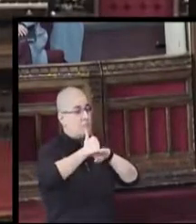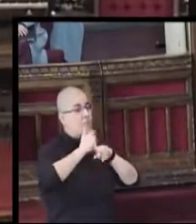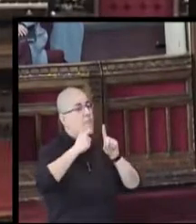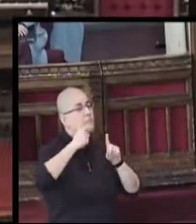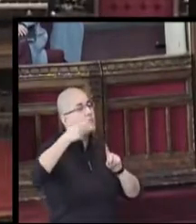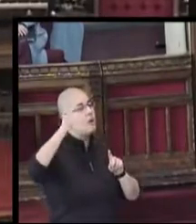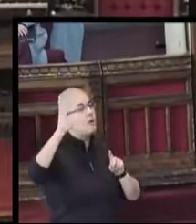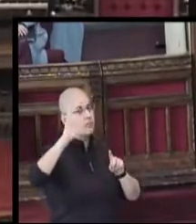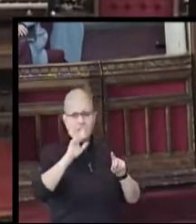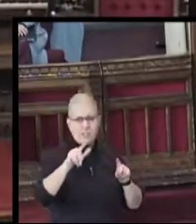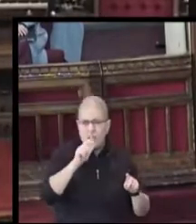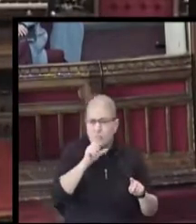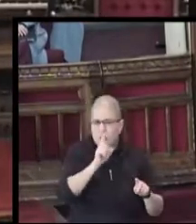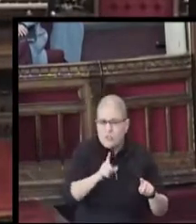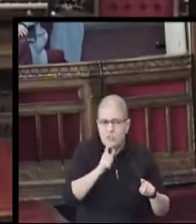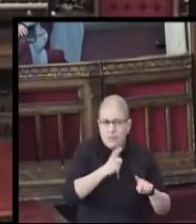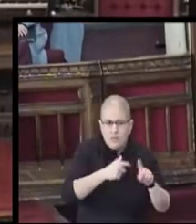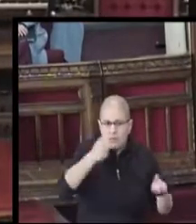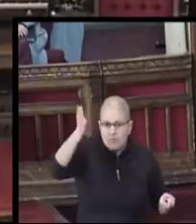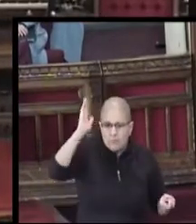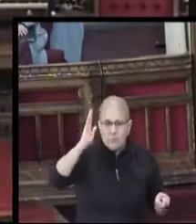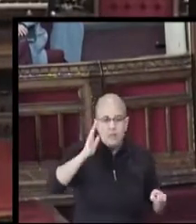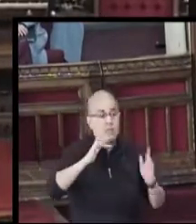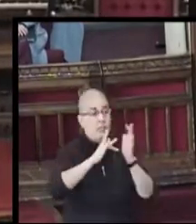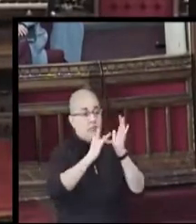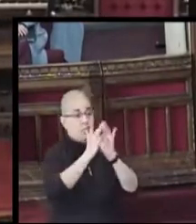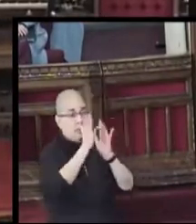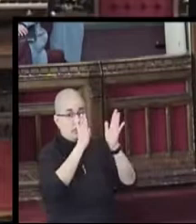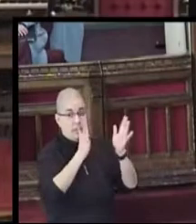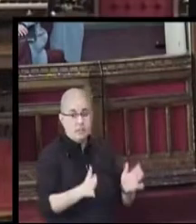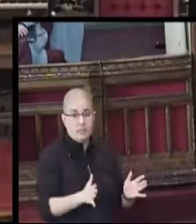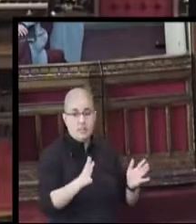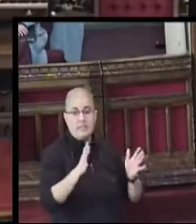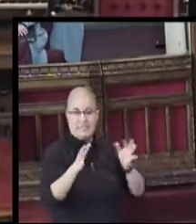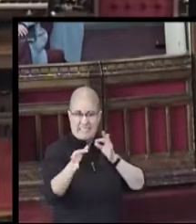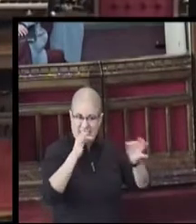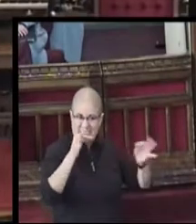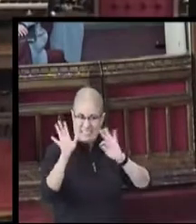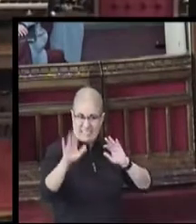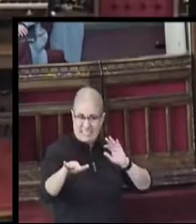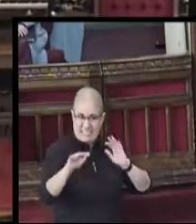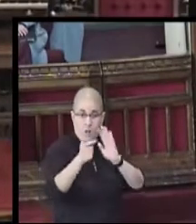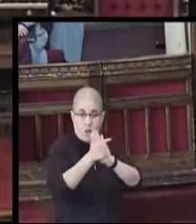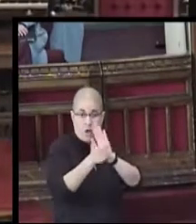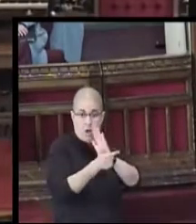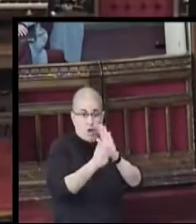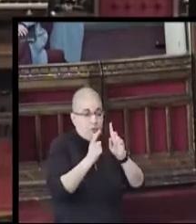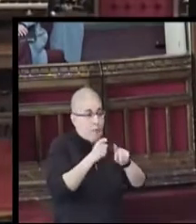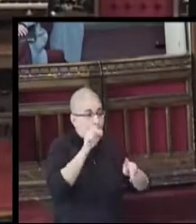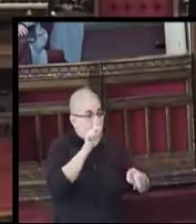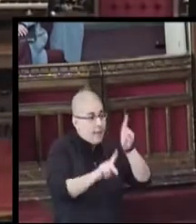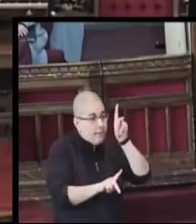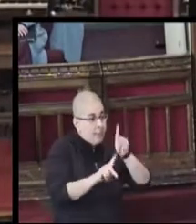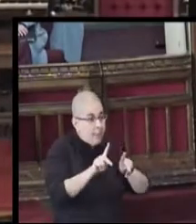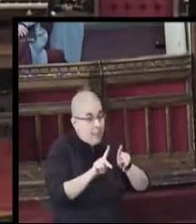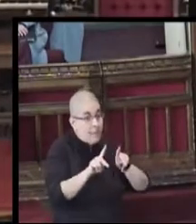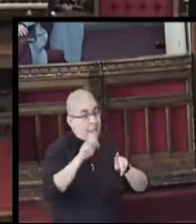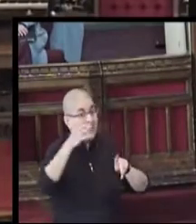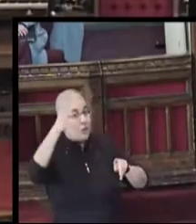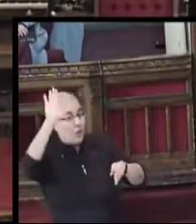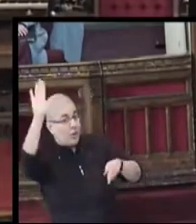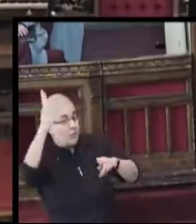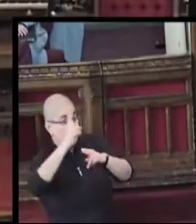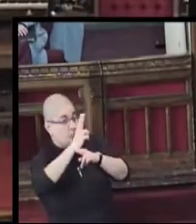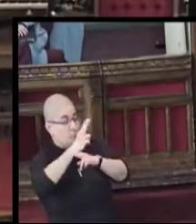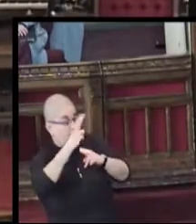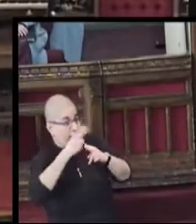God. And Jesus points out the difference between laws made by people, even in the name of God,